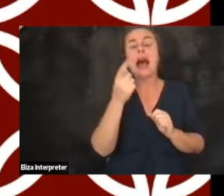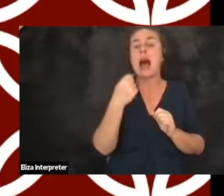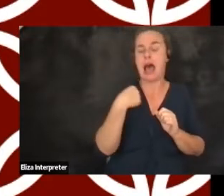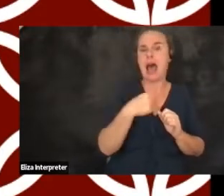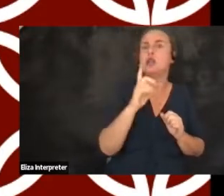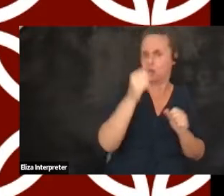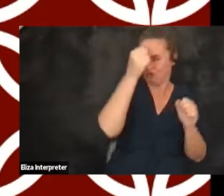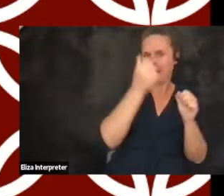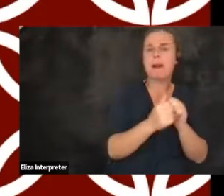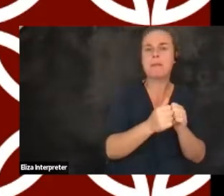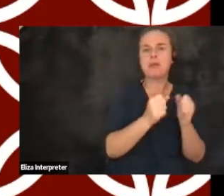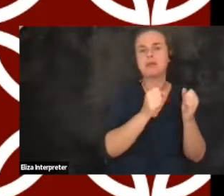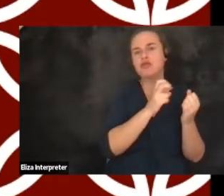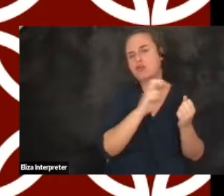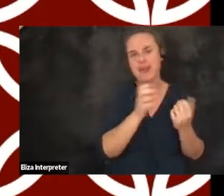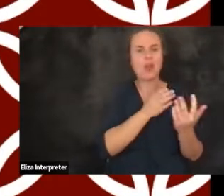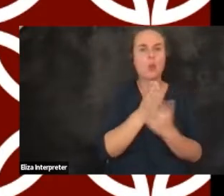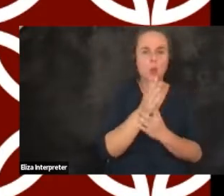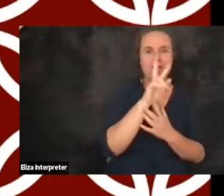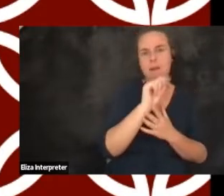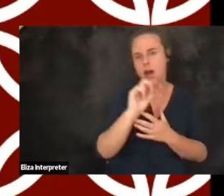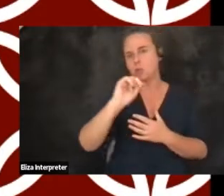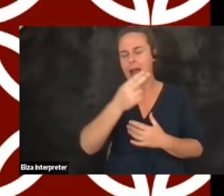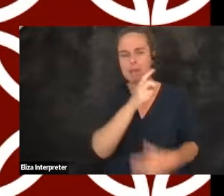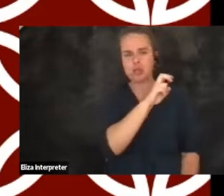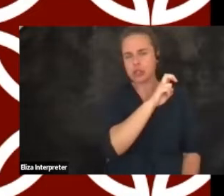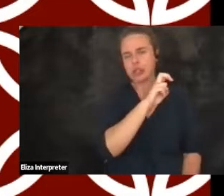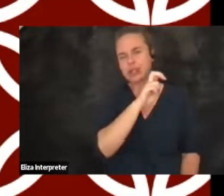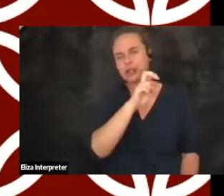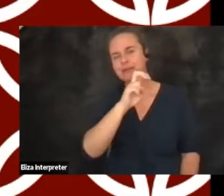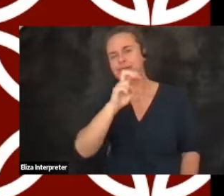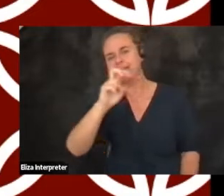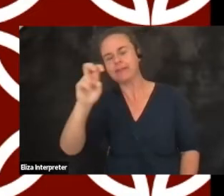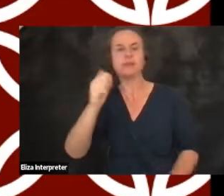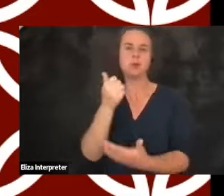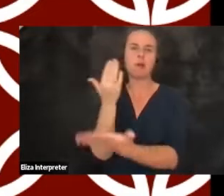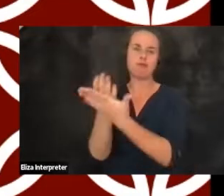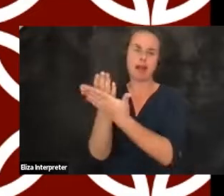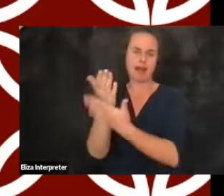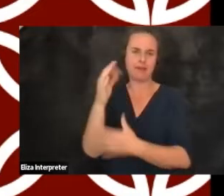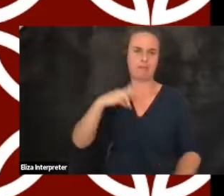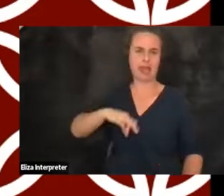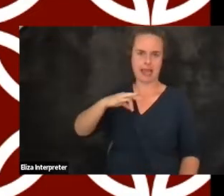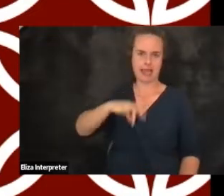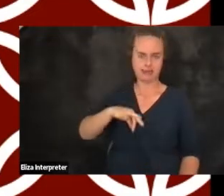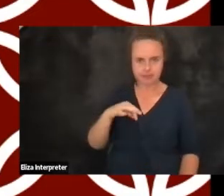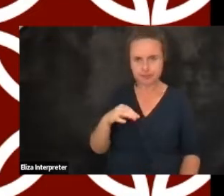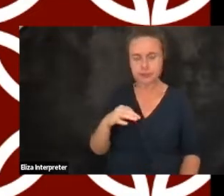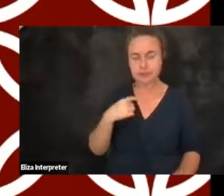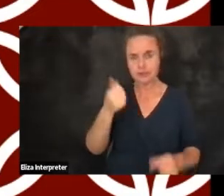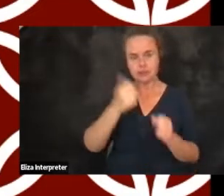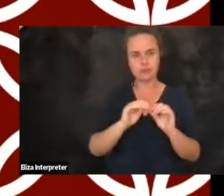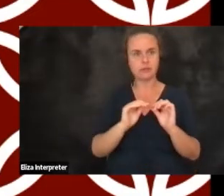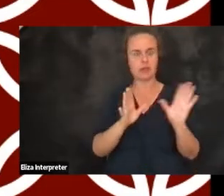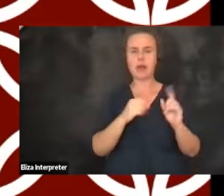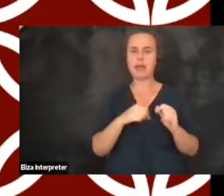to Maine. And I remember very clearly that my Oma